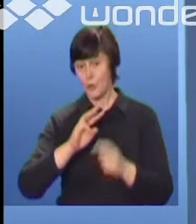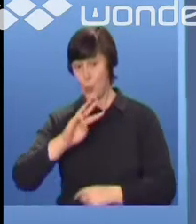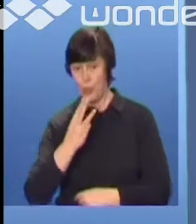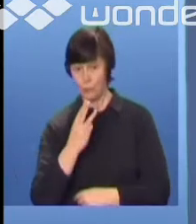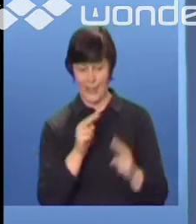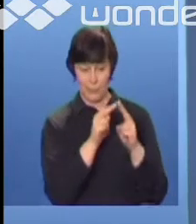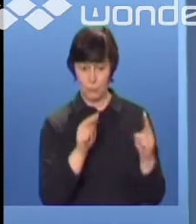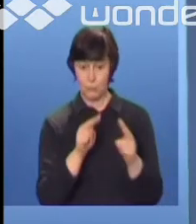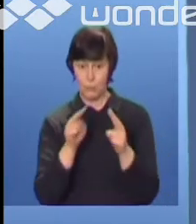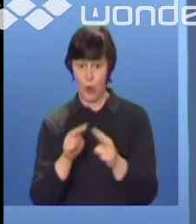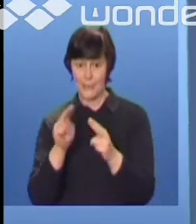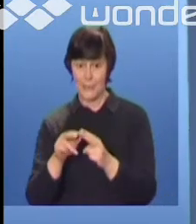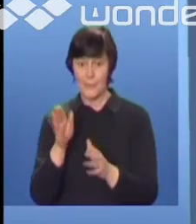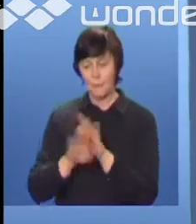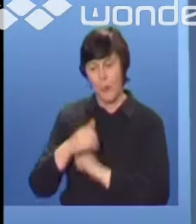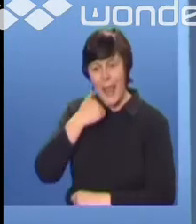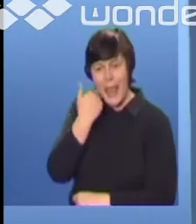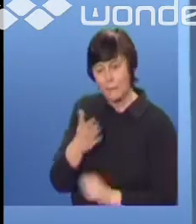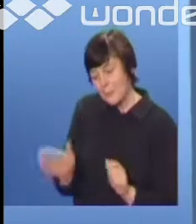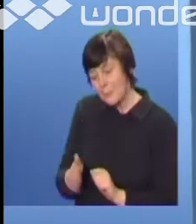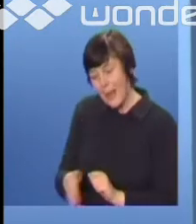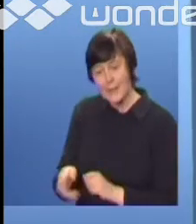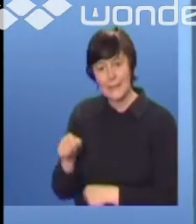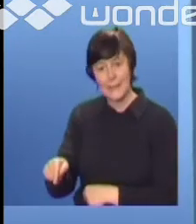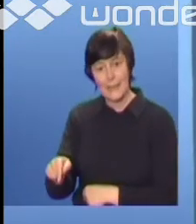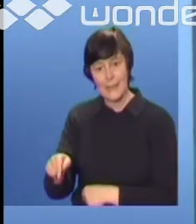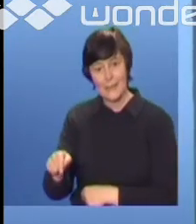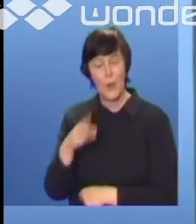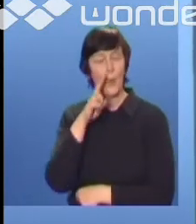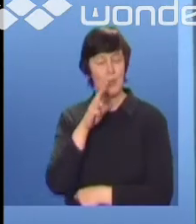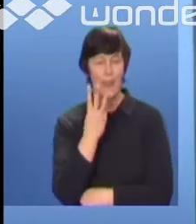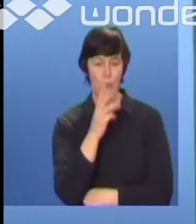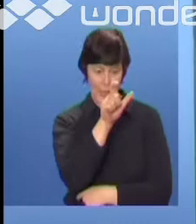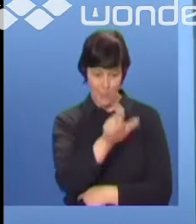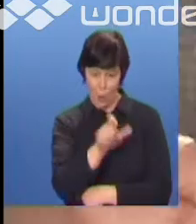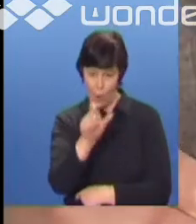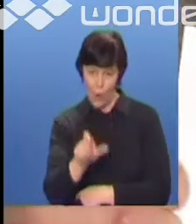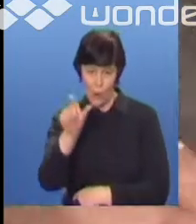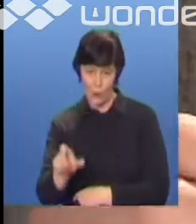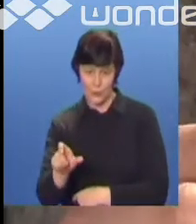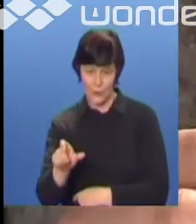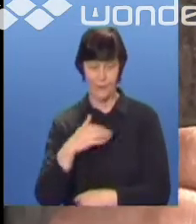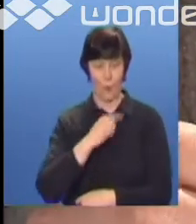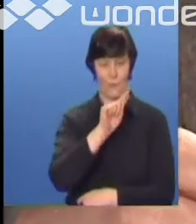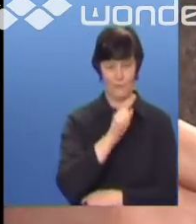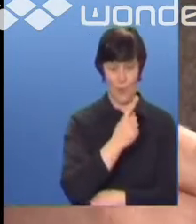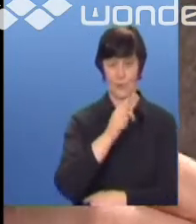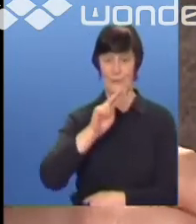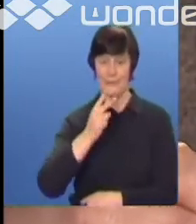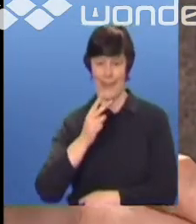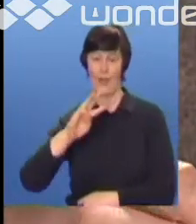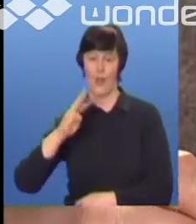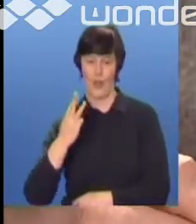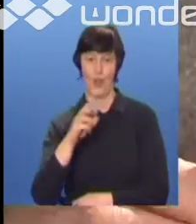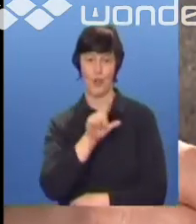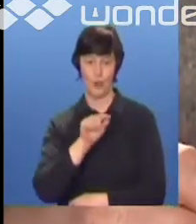said earlier, people can bid for a maximum of 3 properties per edition of Locata. So there are 3 bidding sections on the coupon,